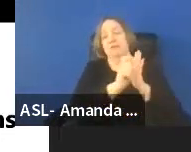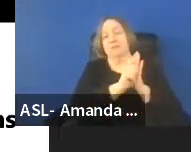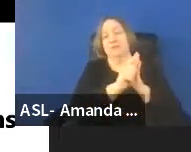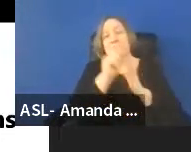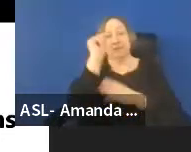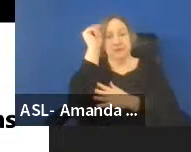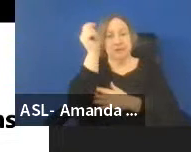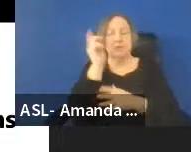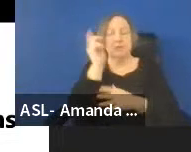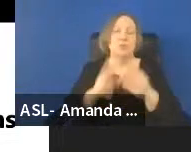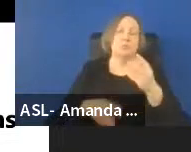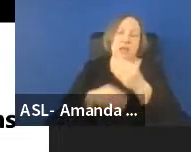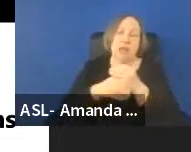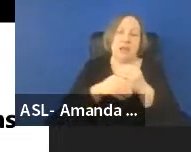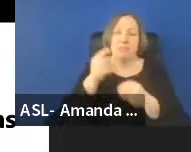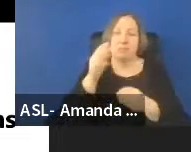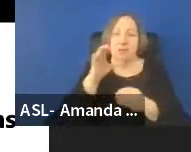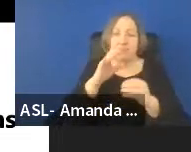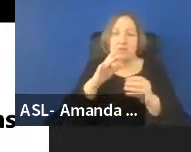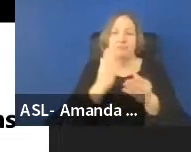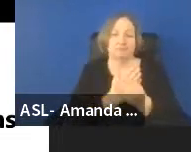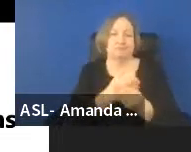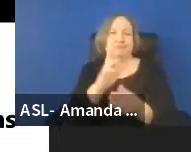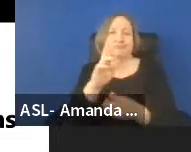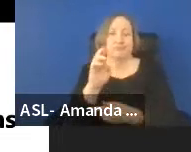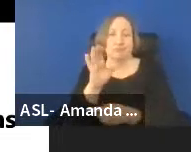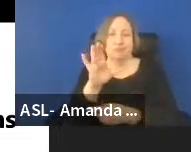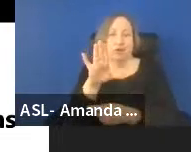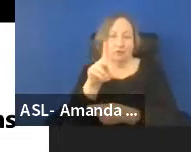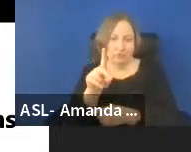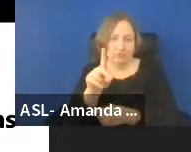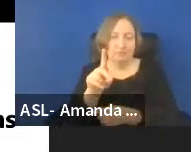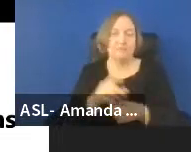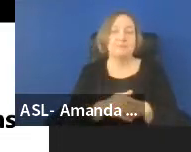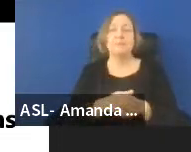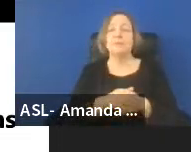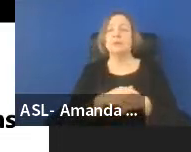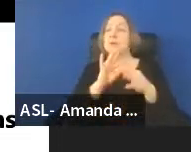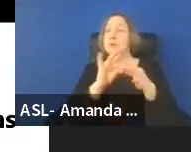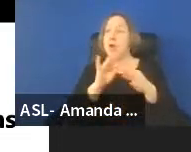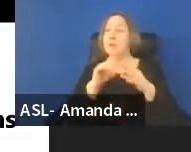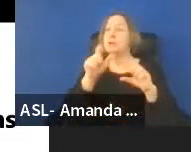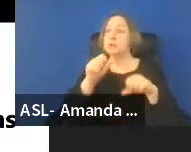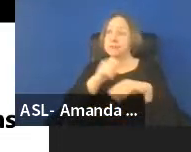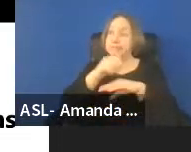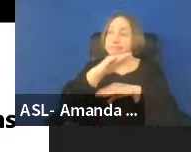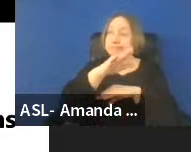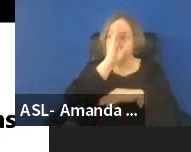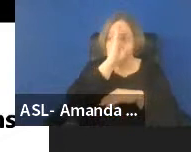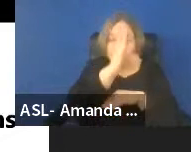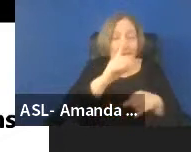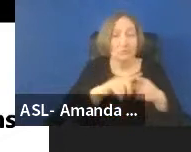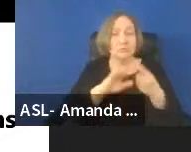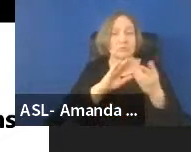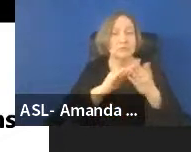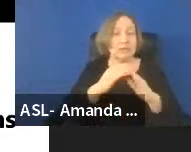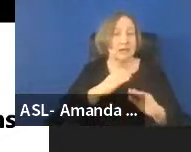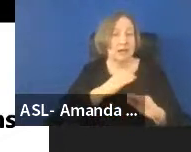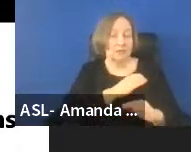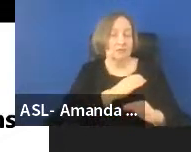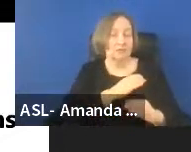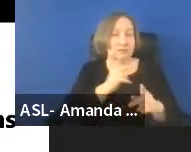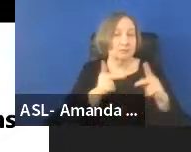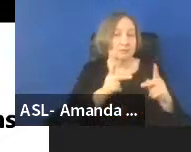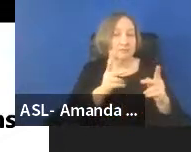testimony is added to the public record. You may also send comments directly to city council members using